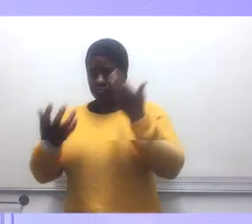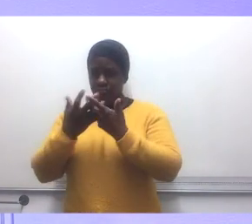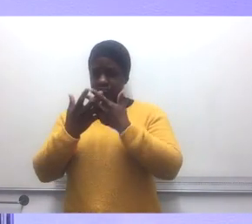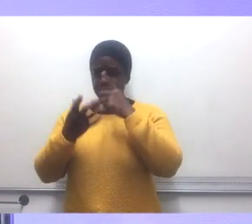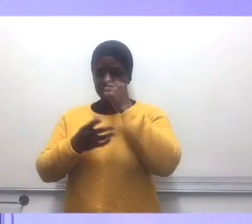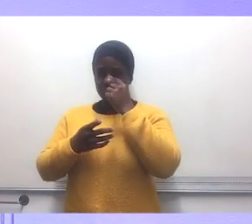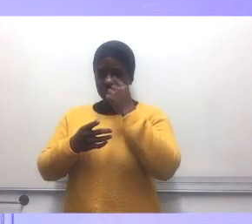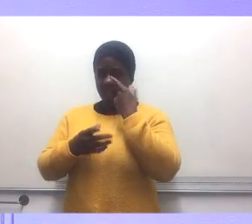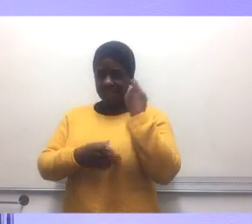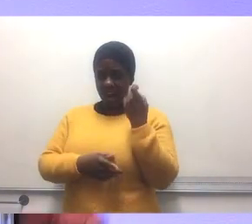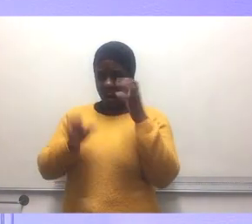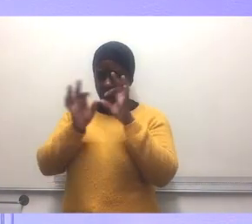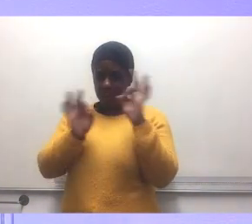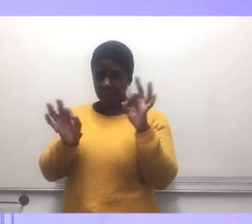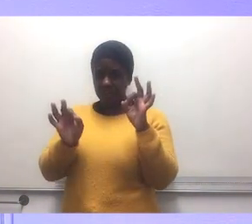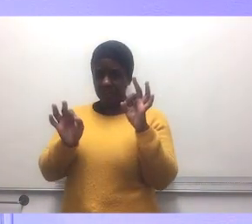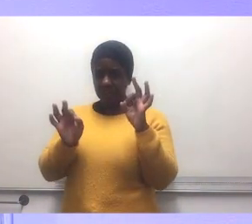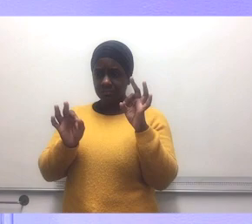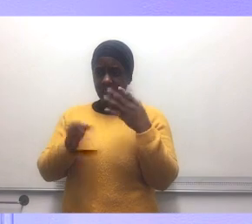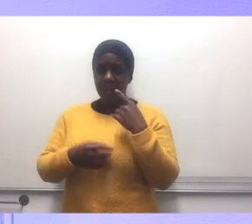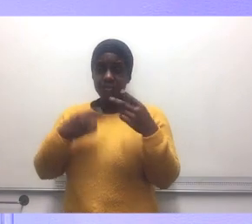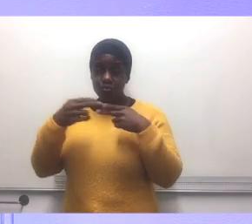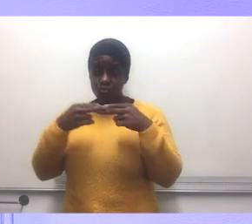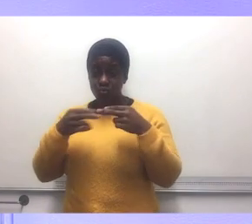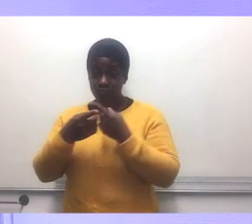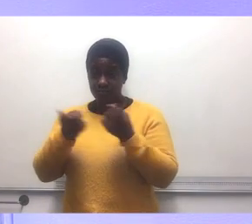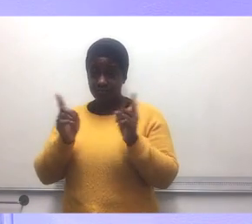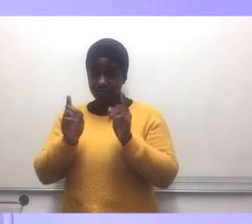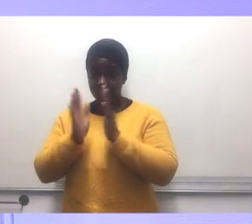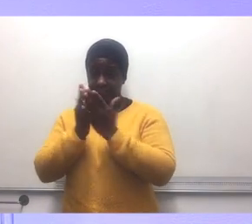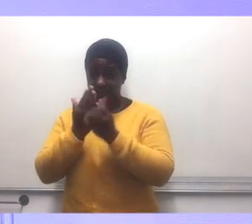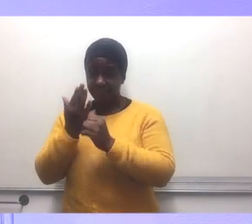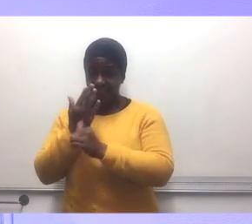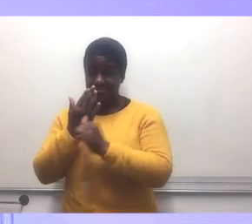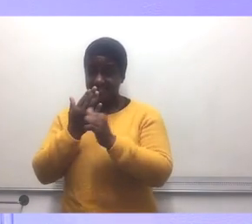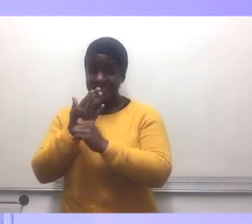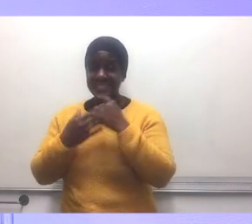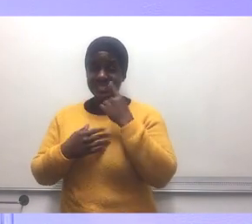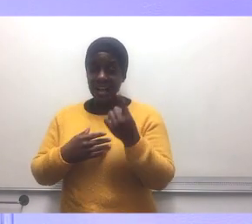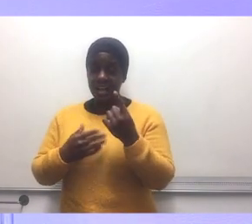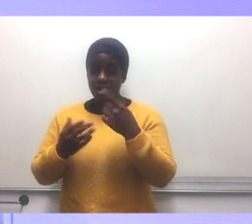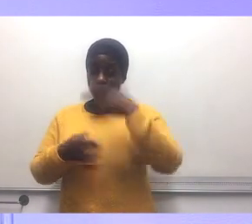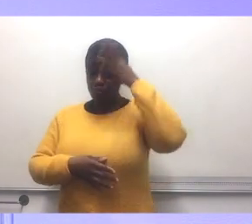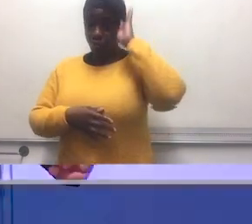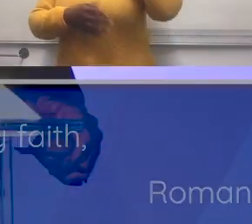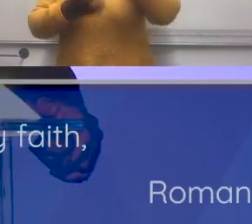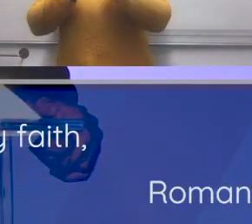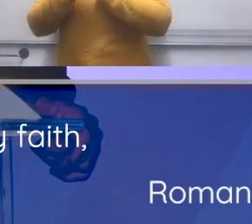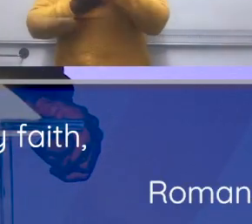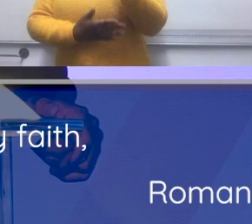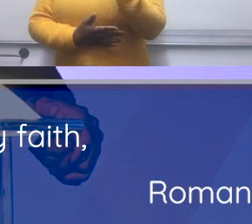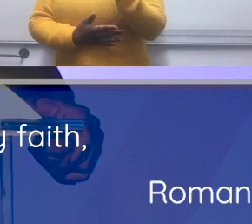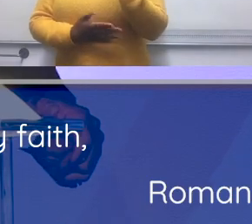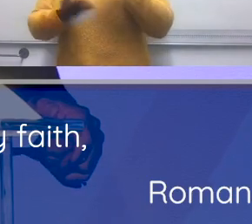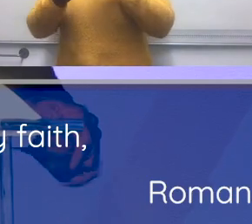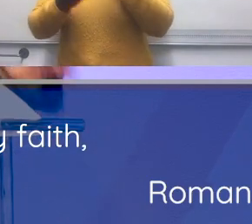find peace? Tonight, I've got news for you. The Bible said in Romans chapter 5 and verse 1,